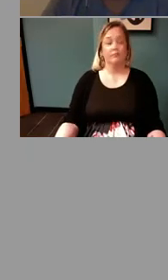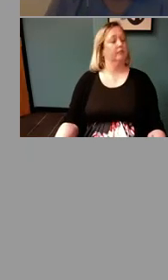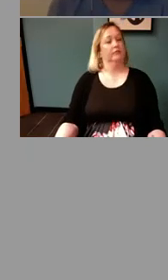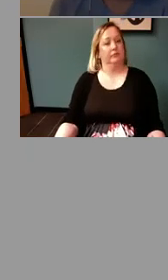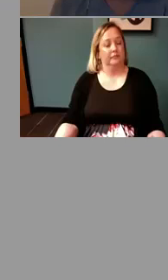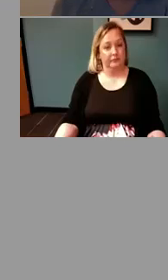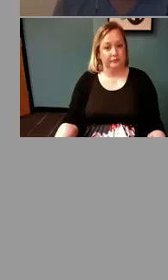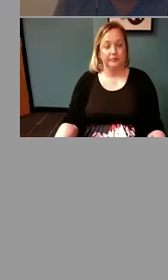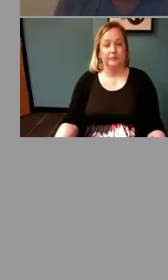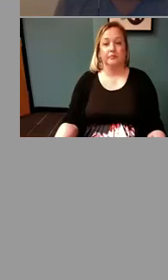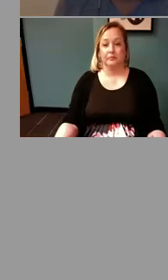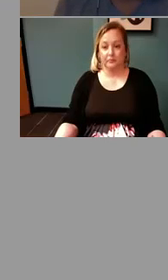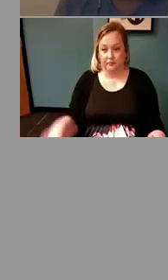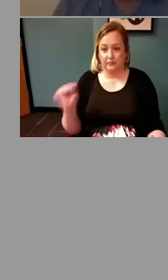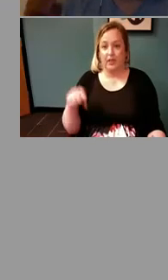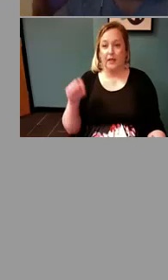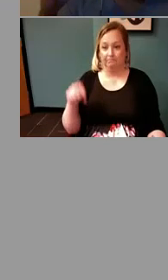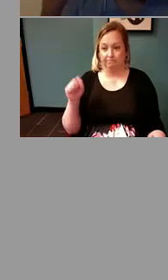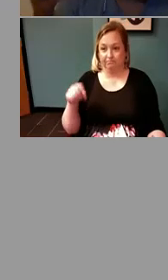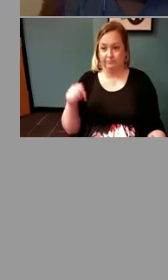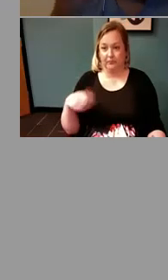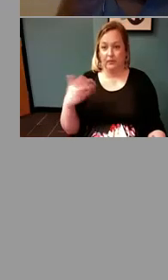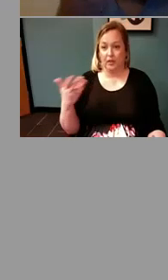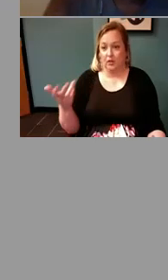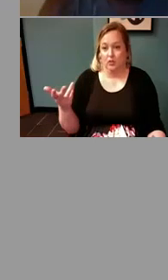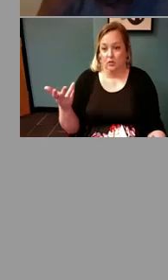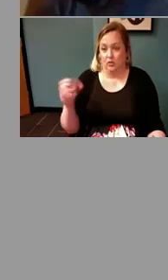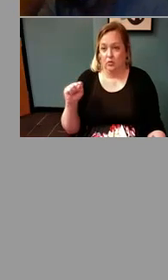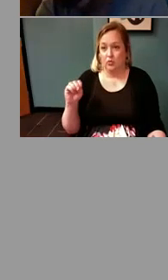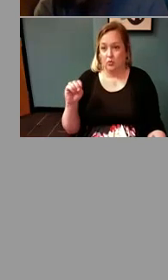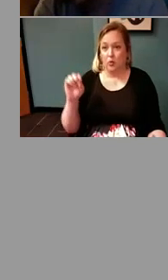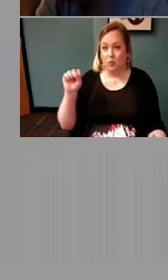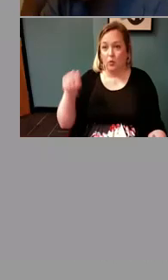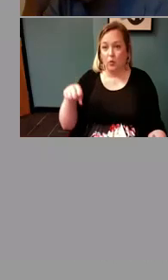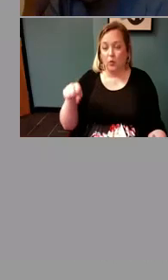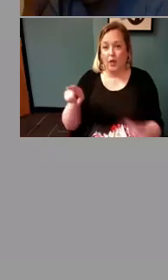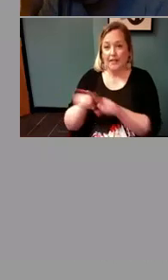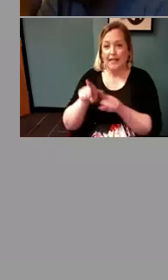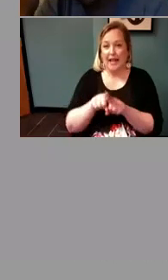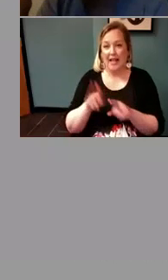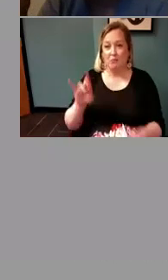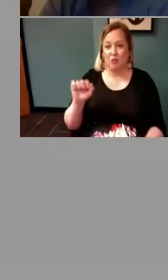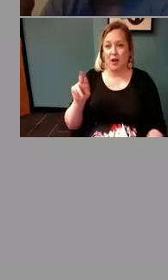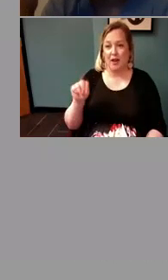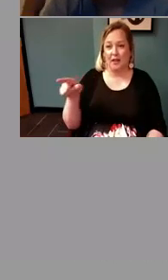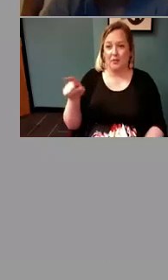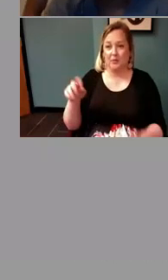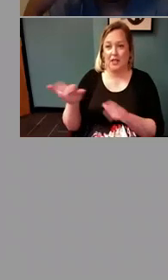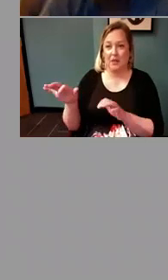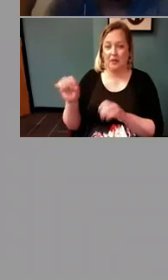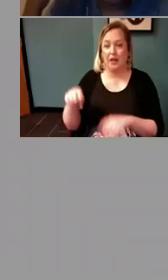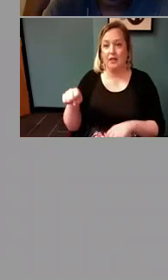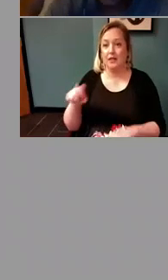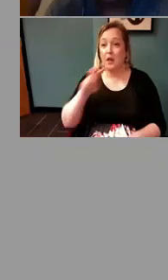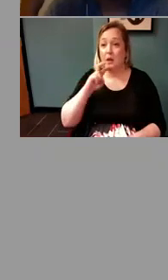Yes. So essentially, yes, as Brian is figures out, Python uses